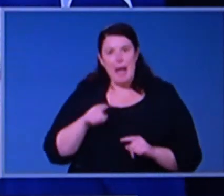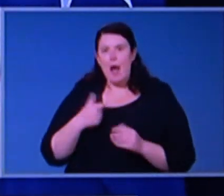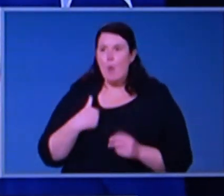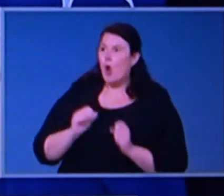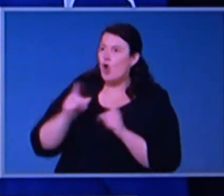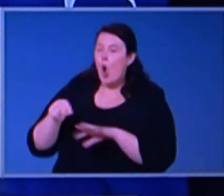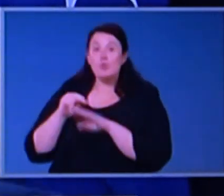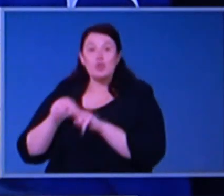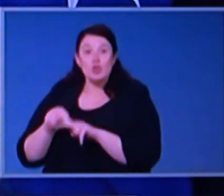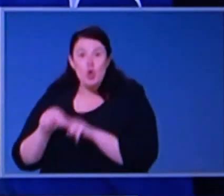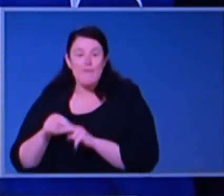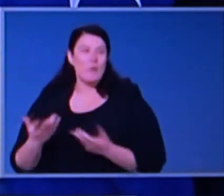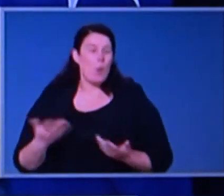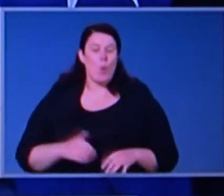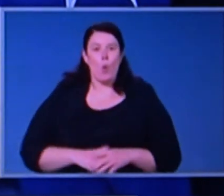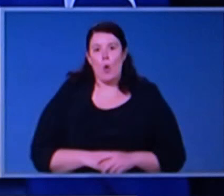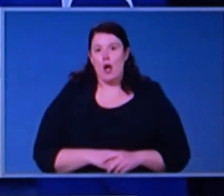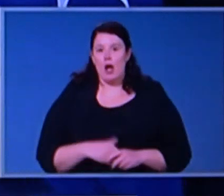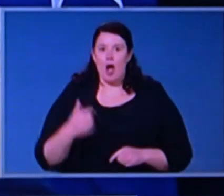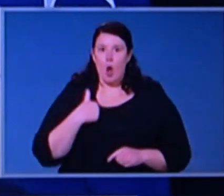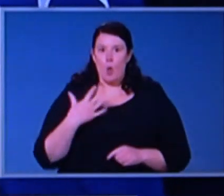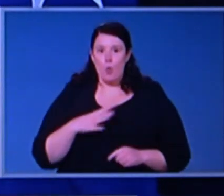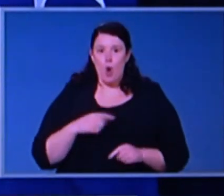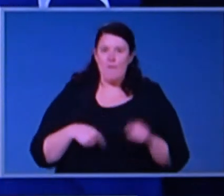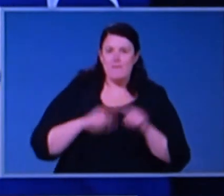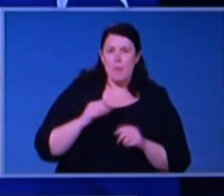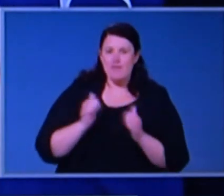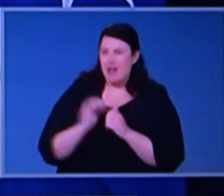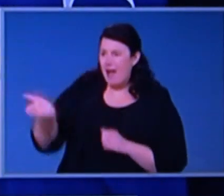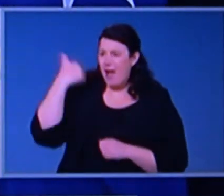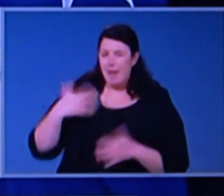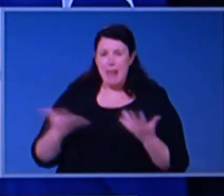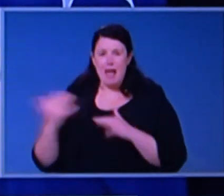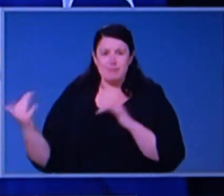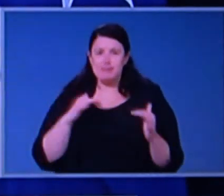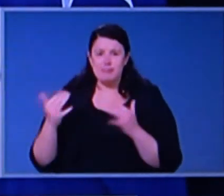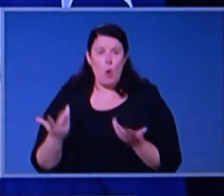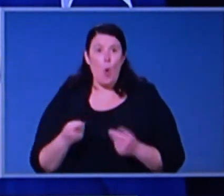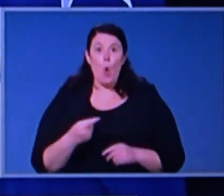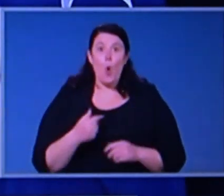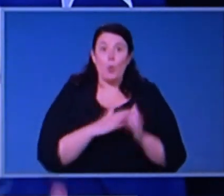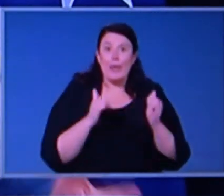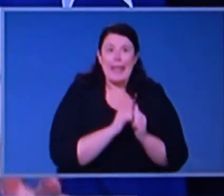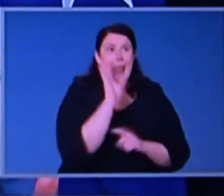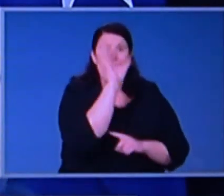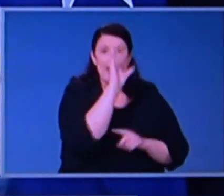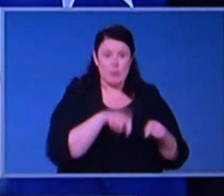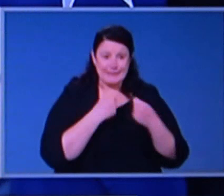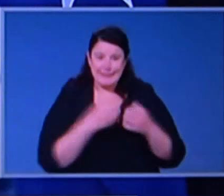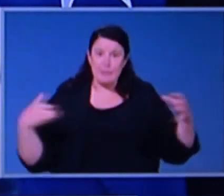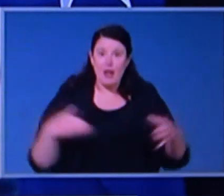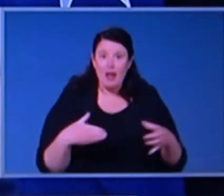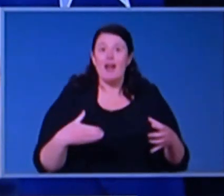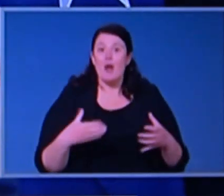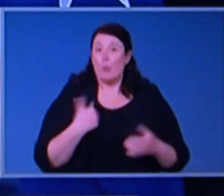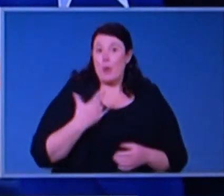to having a game of football or whatever it happens to be, netball. So we want to get back to a place where